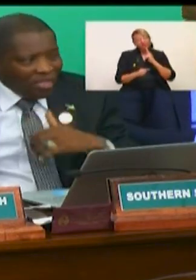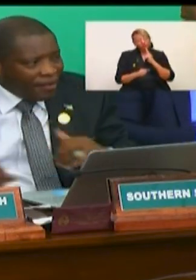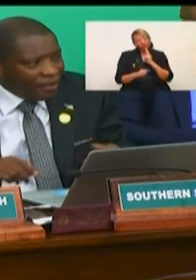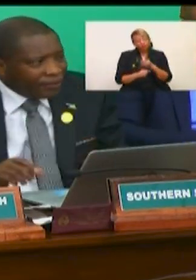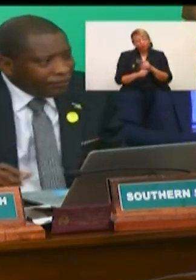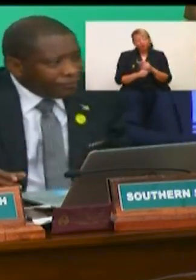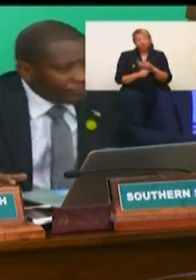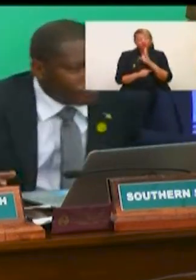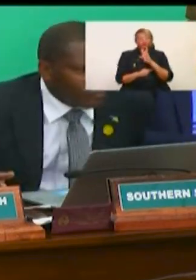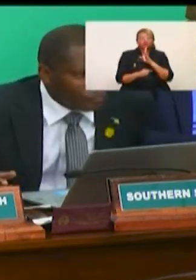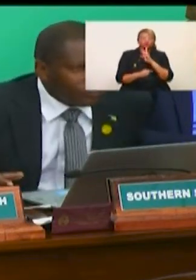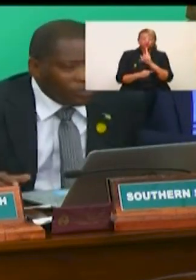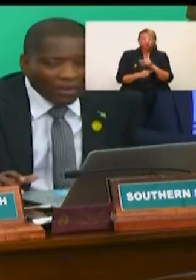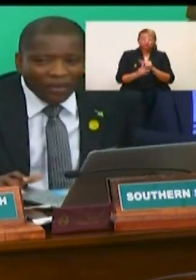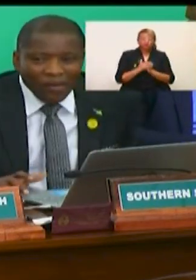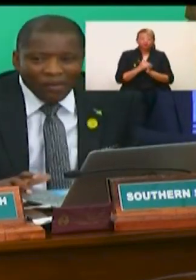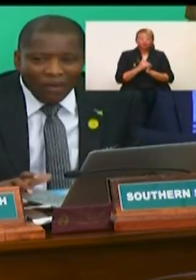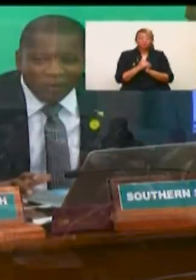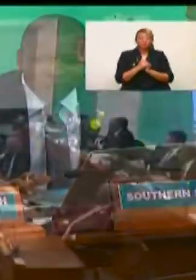must speak the truth.